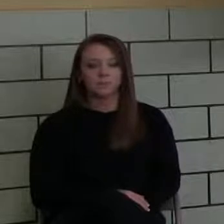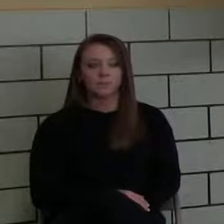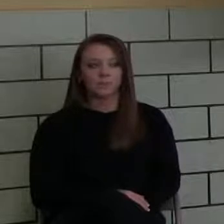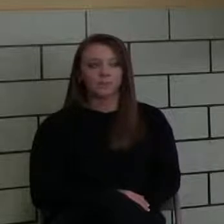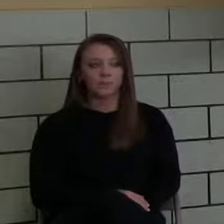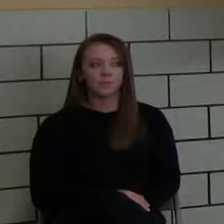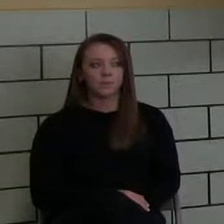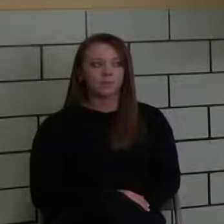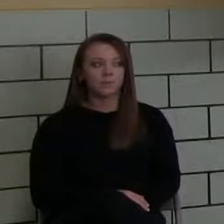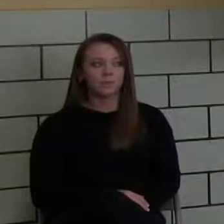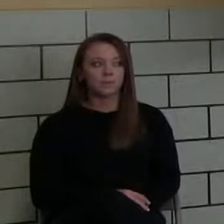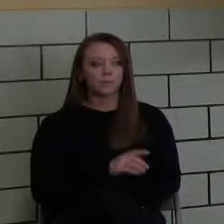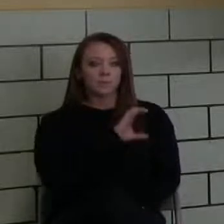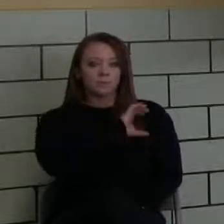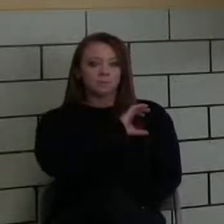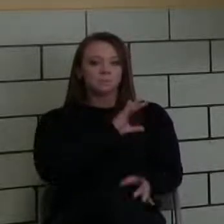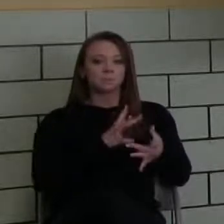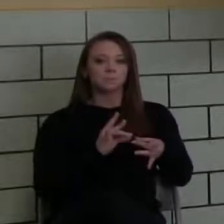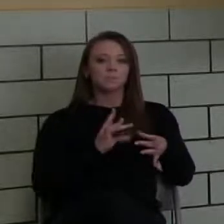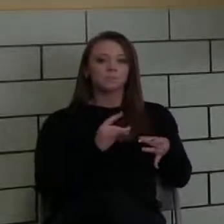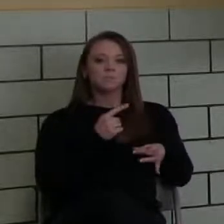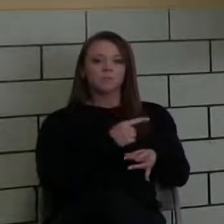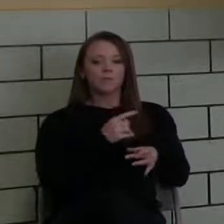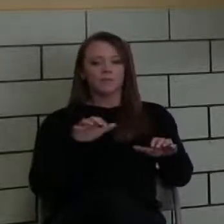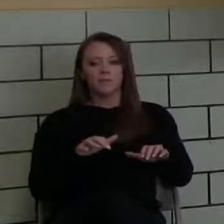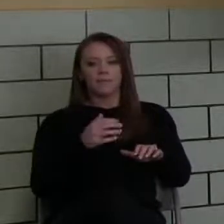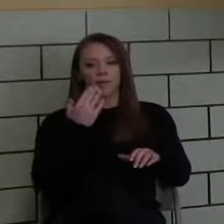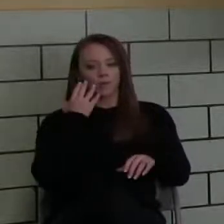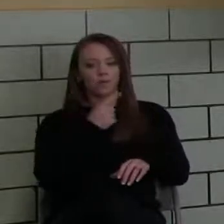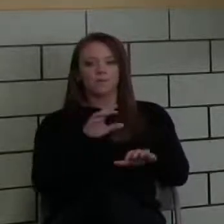Y'all, sure done this at how do you